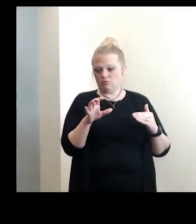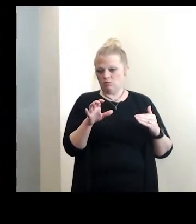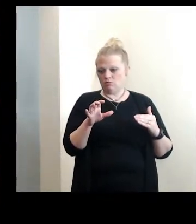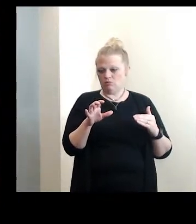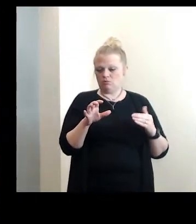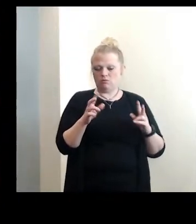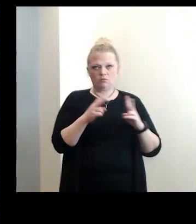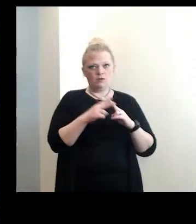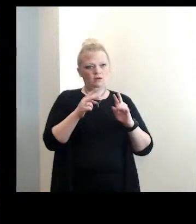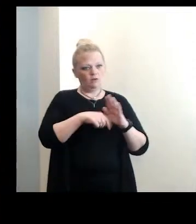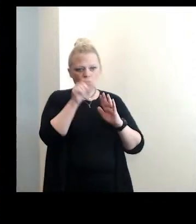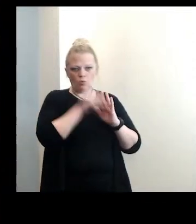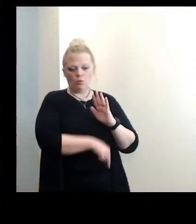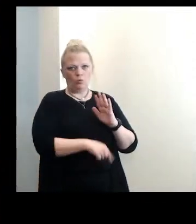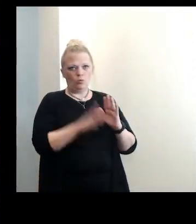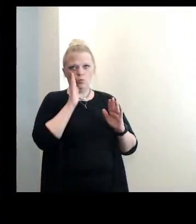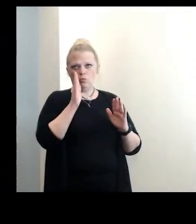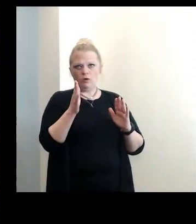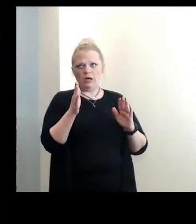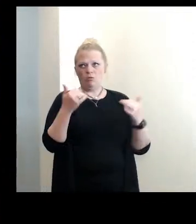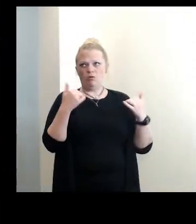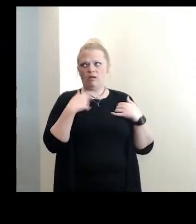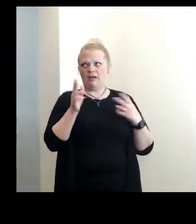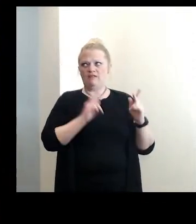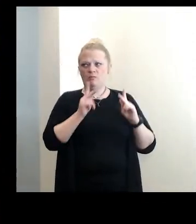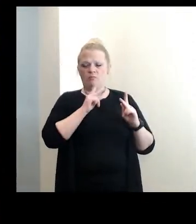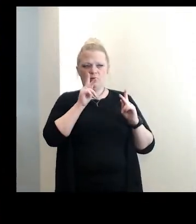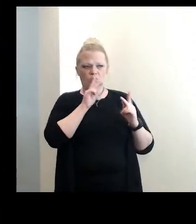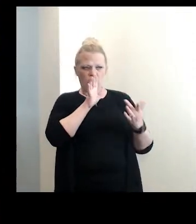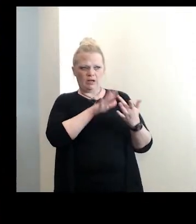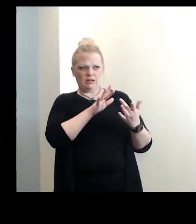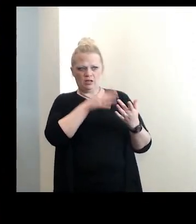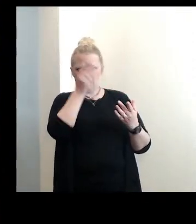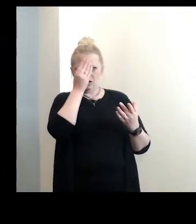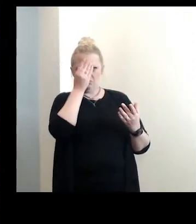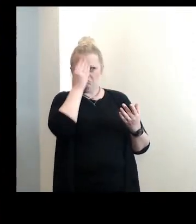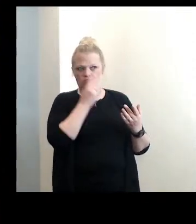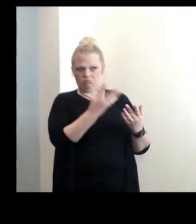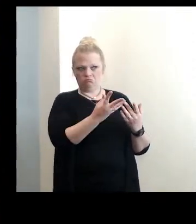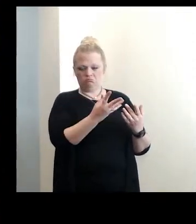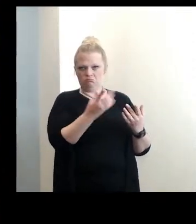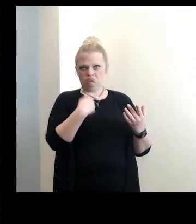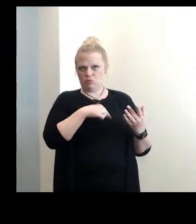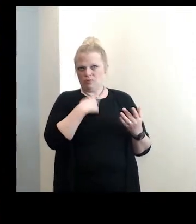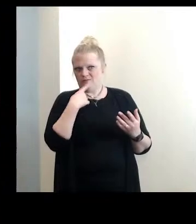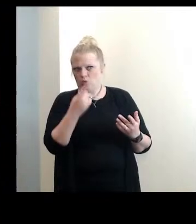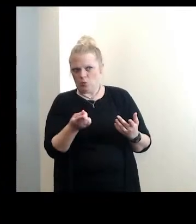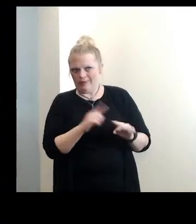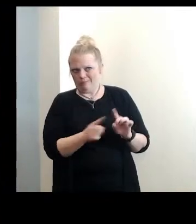very comprehensive. I'll have our folks reach out and can provide you with the guidance that we've given. But